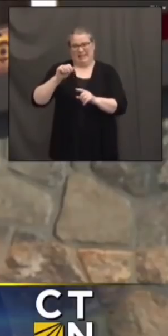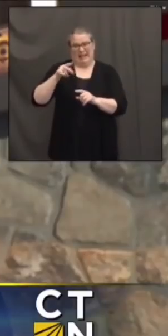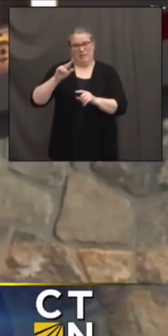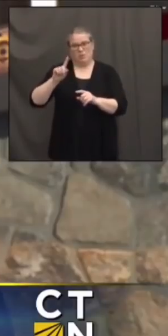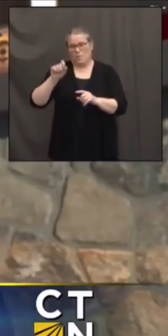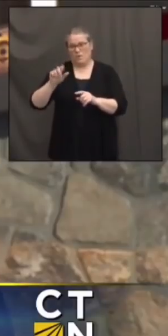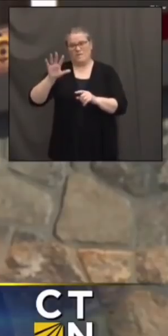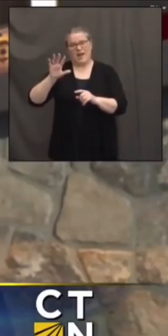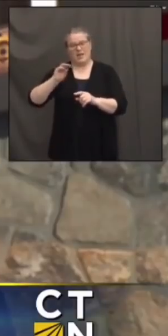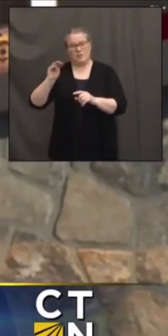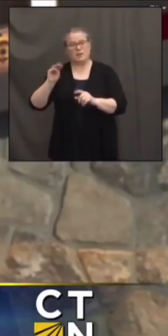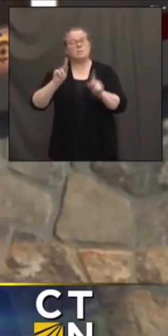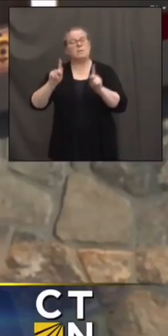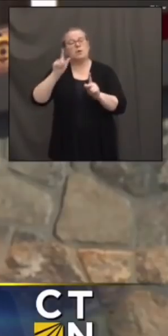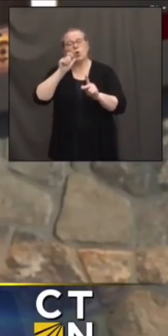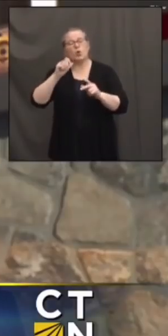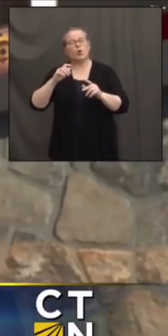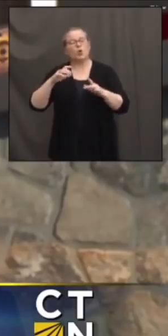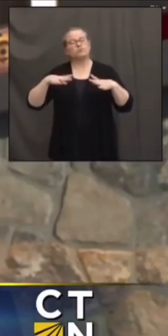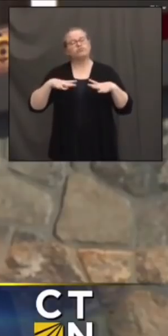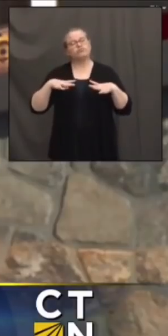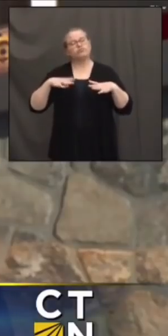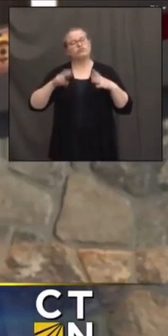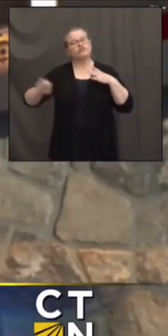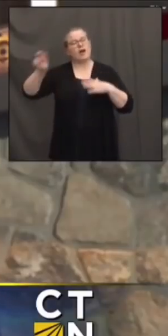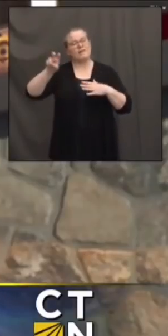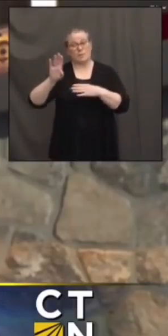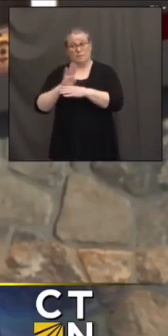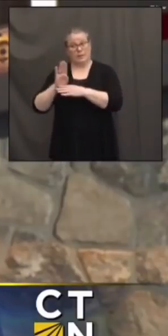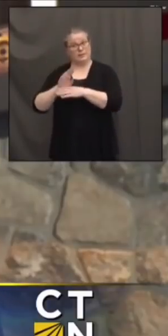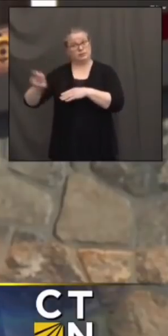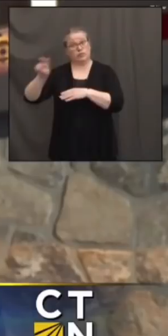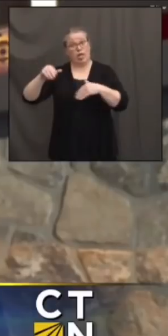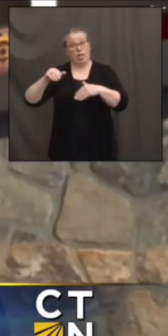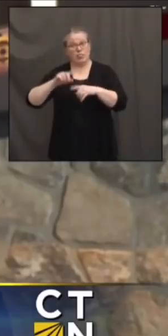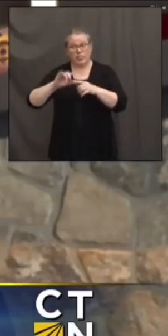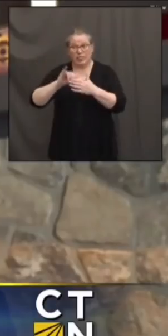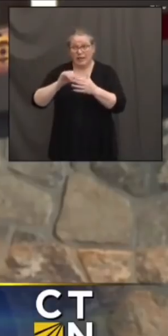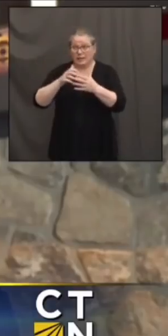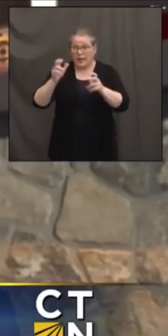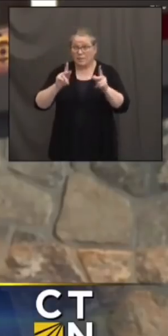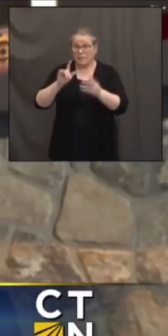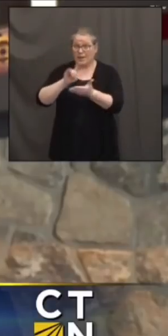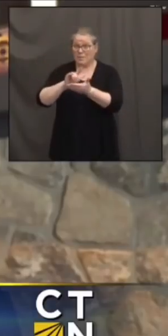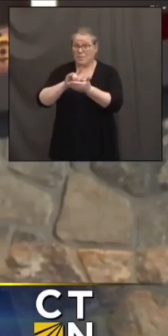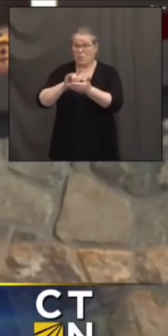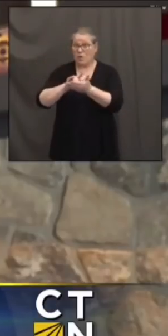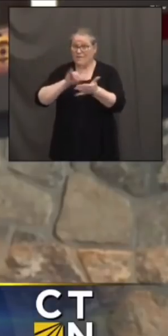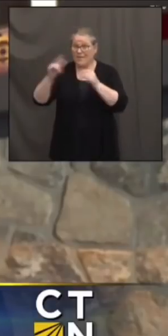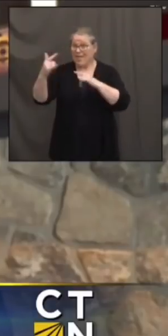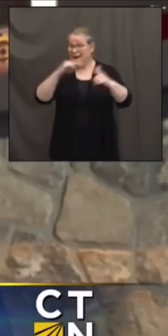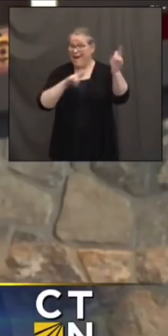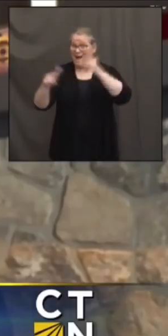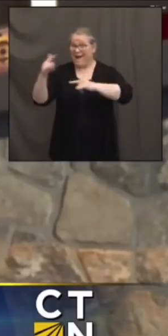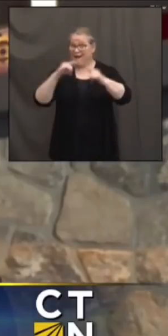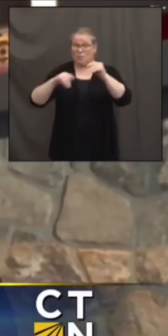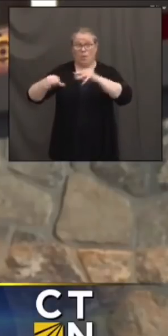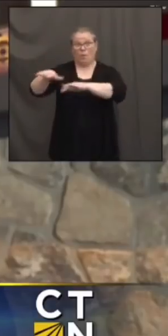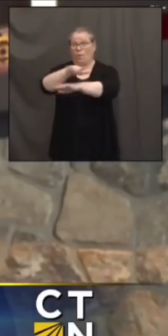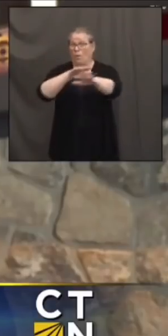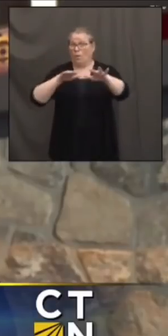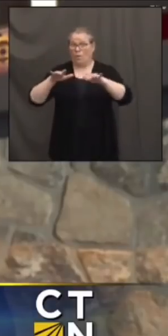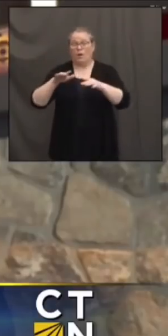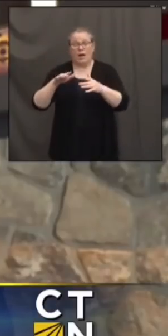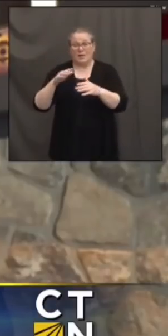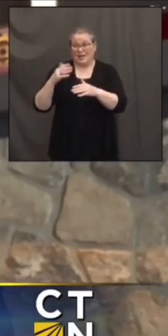mostly leisure travelers because business travelers haven't returned. That's a lot of people going through TSA checkpoints. I mean, if you think of last April when we